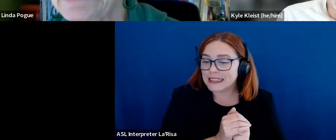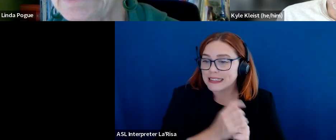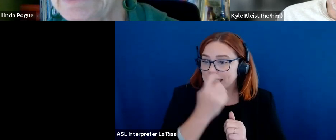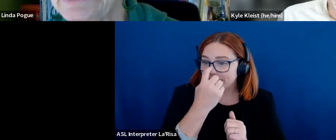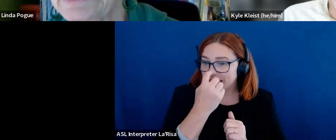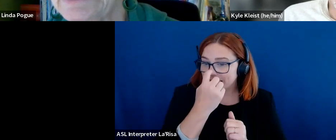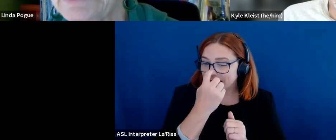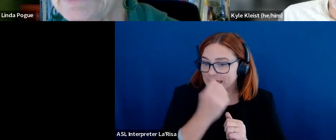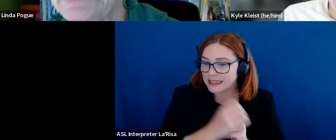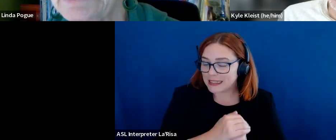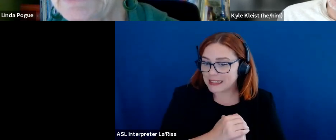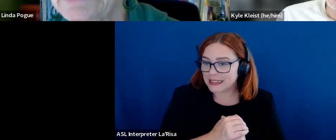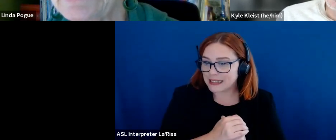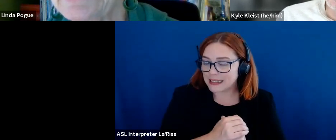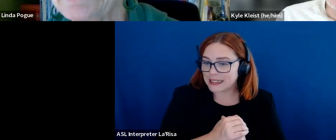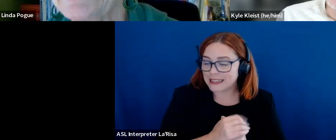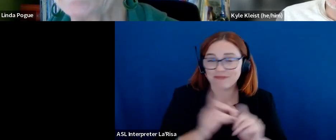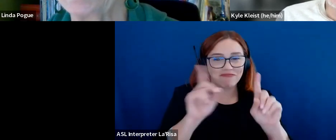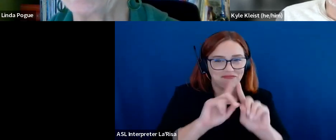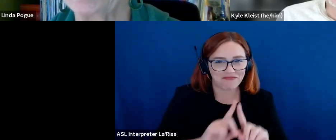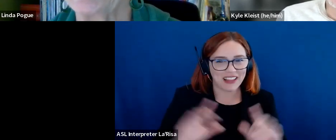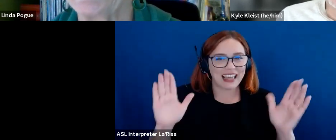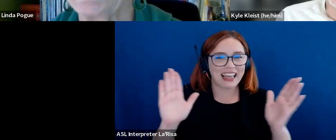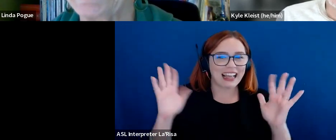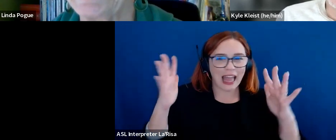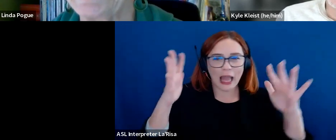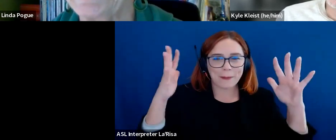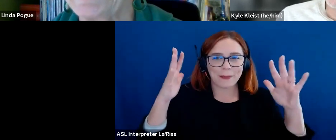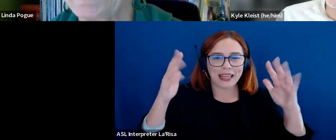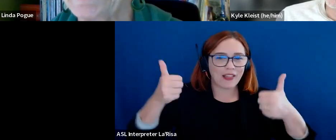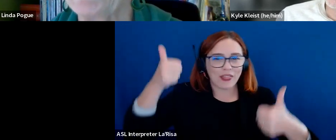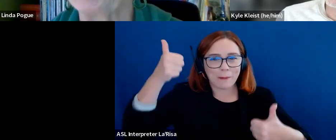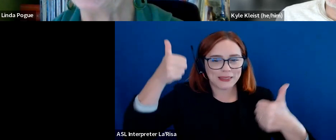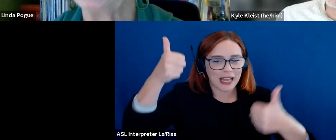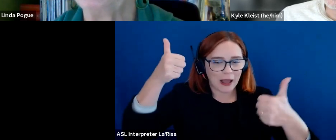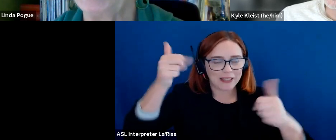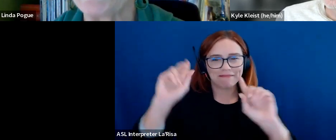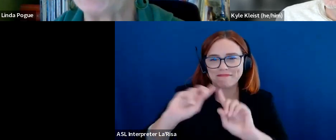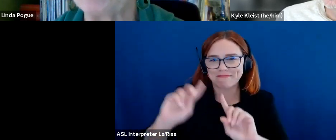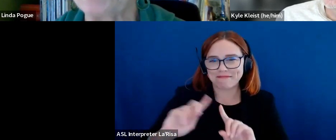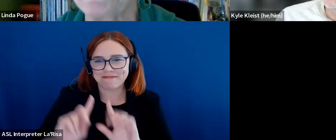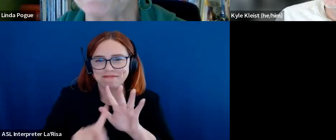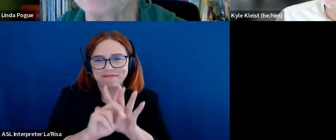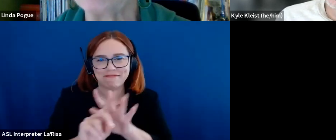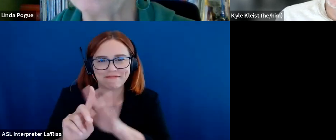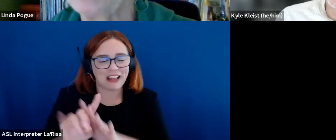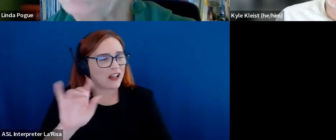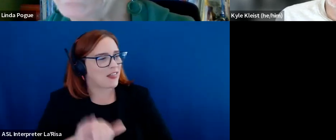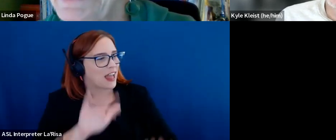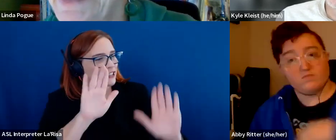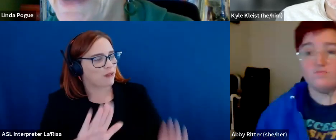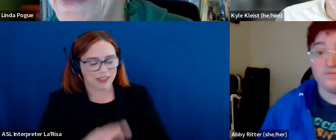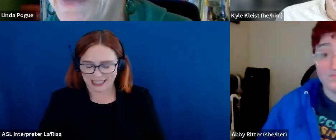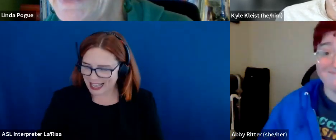were, yes, clapping hands, hearts, thumbs up. Well, So, that's terrific.